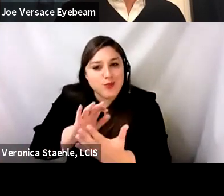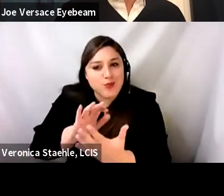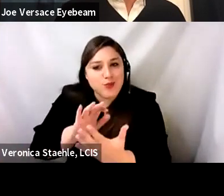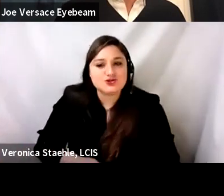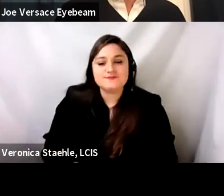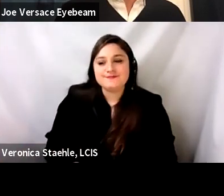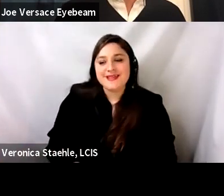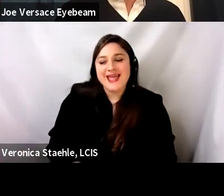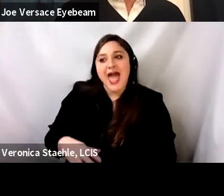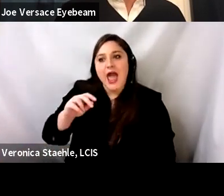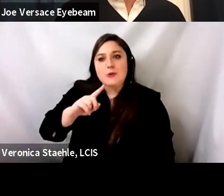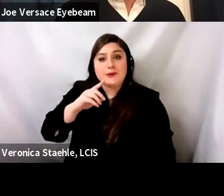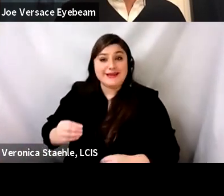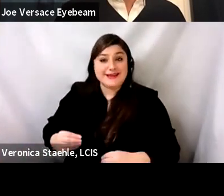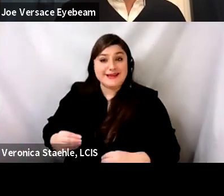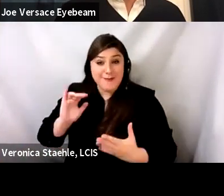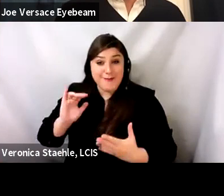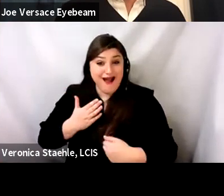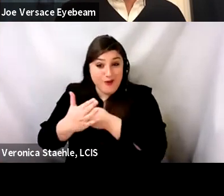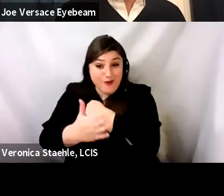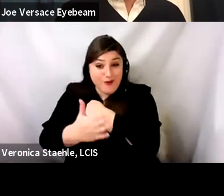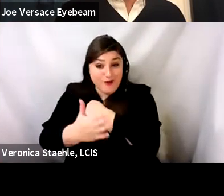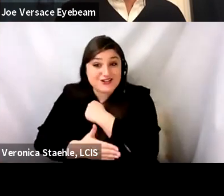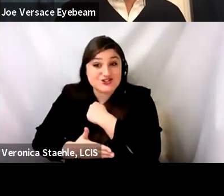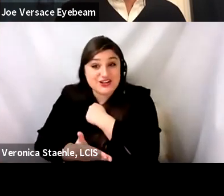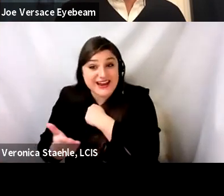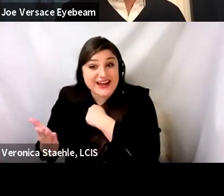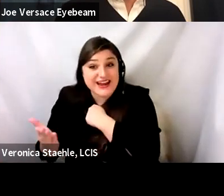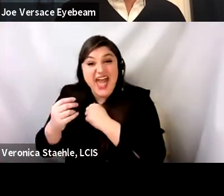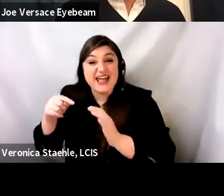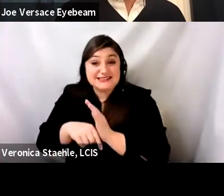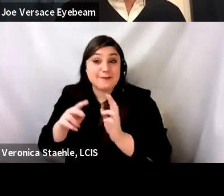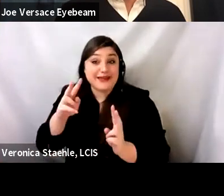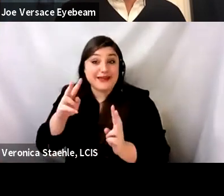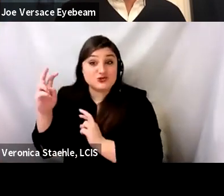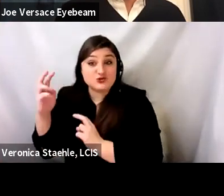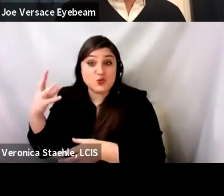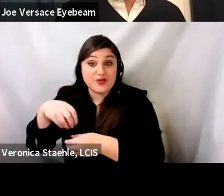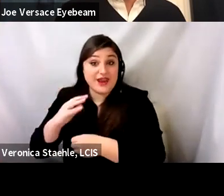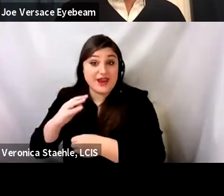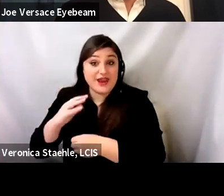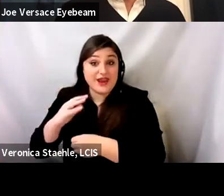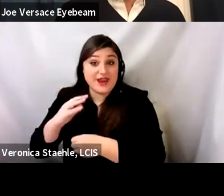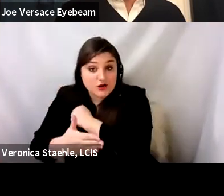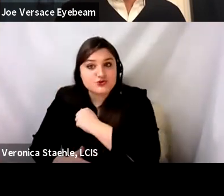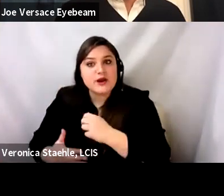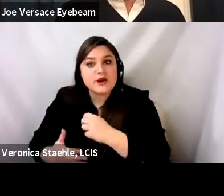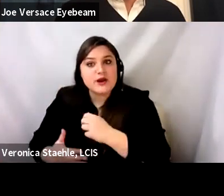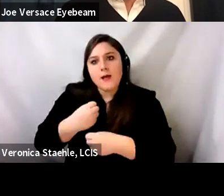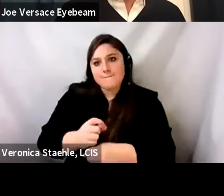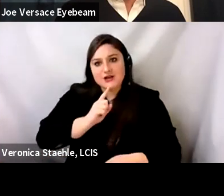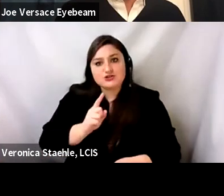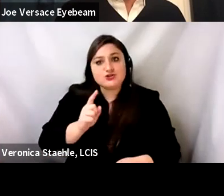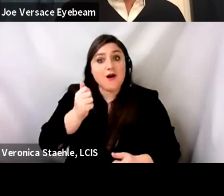deep commitment to our principles and whether or not somebody we're going to bring on is going to be sort of as committed to those principles. When Joe